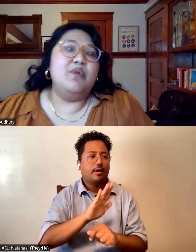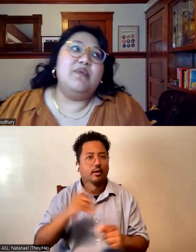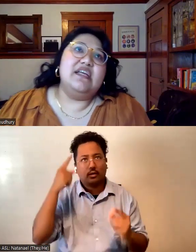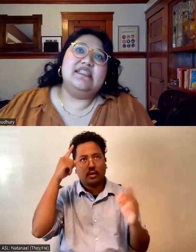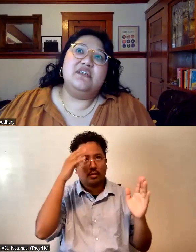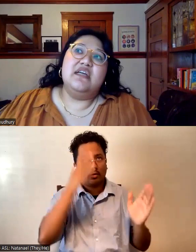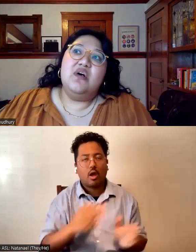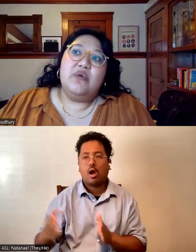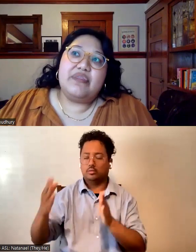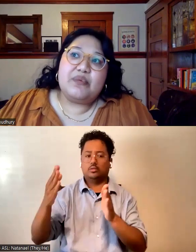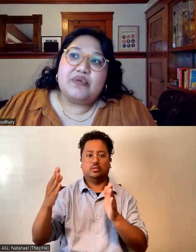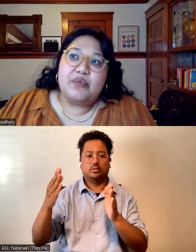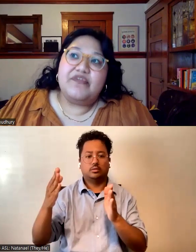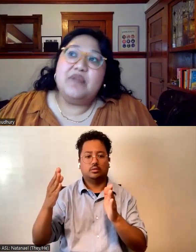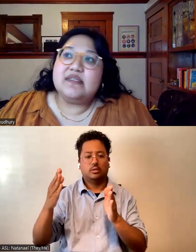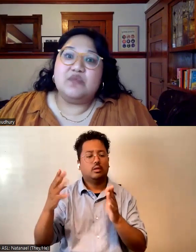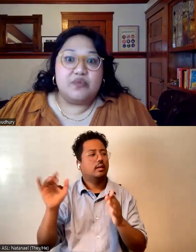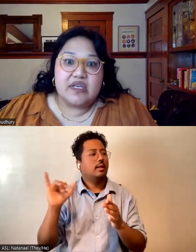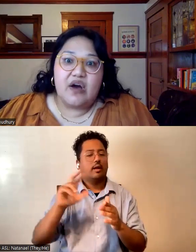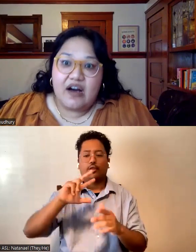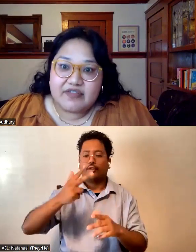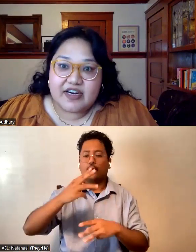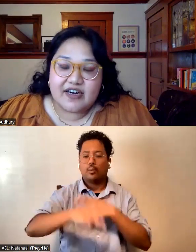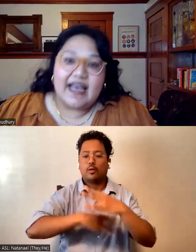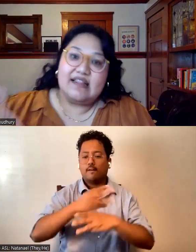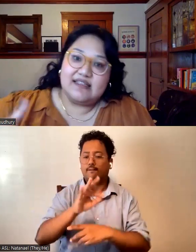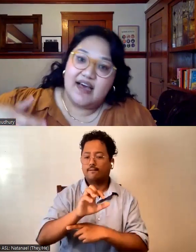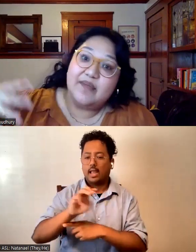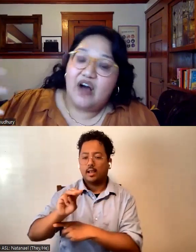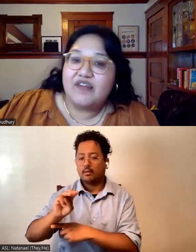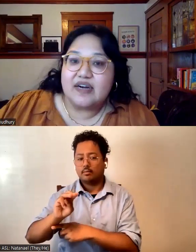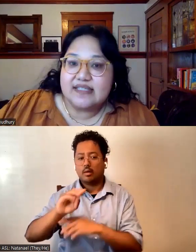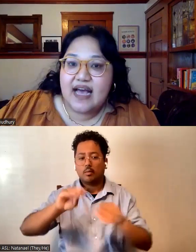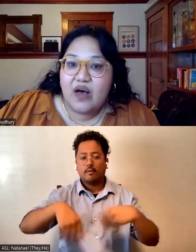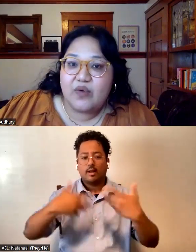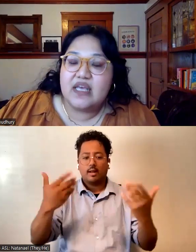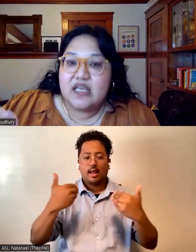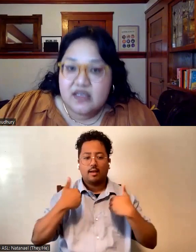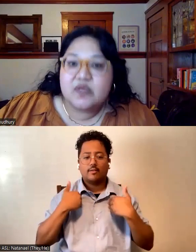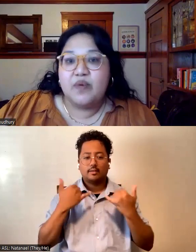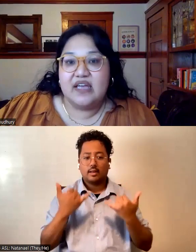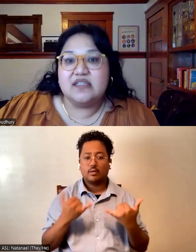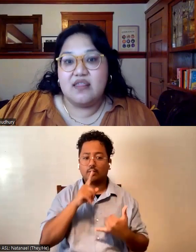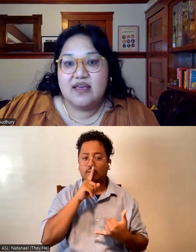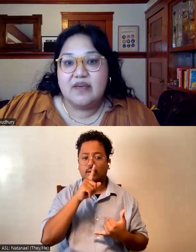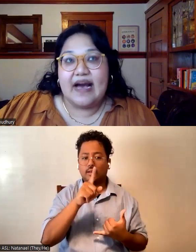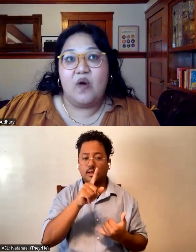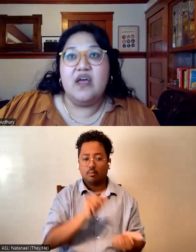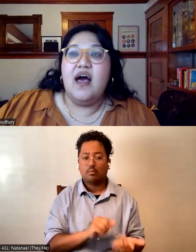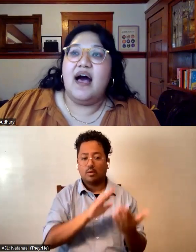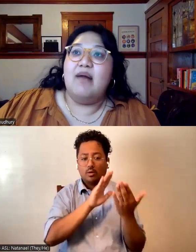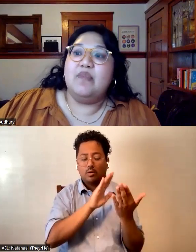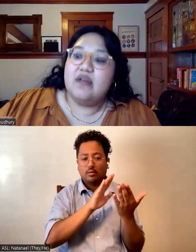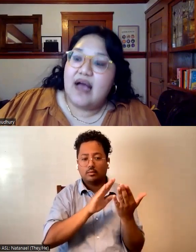this moment. And what third world feminisms really offered at the time and offer us now is a way to think